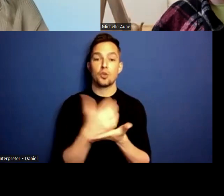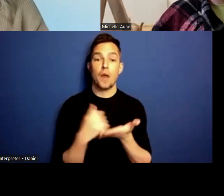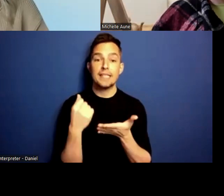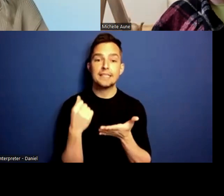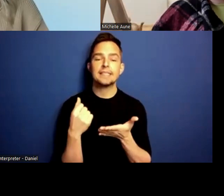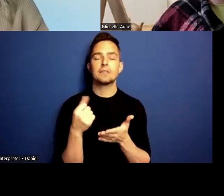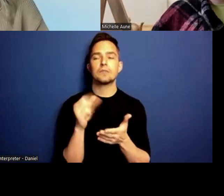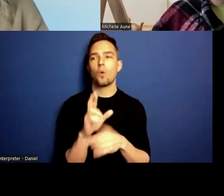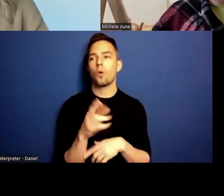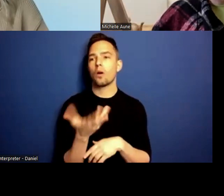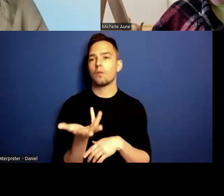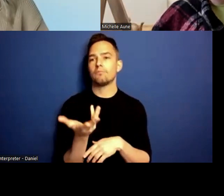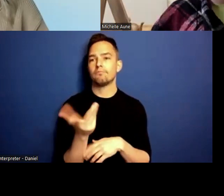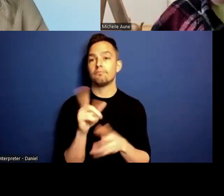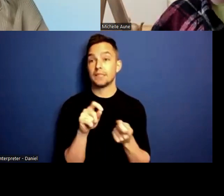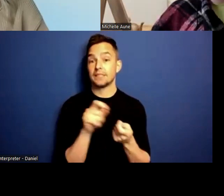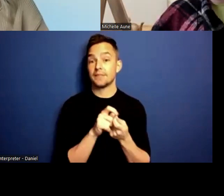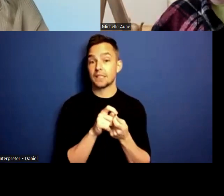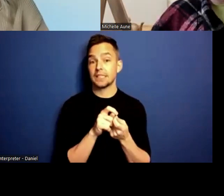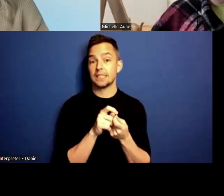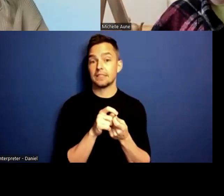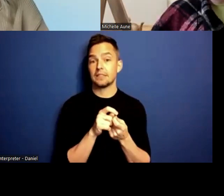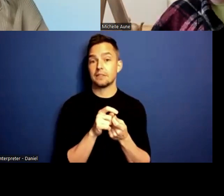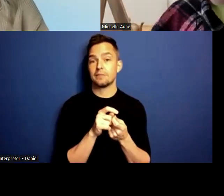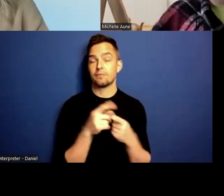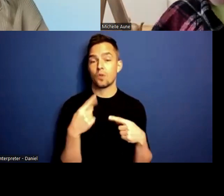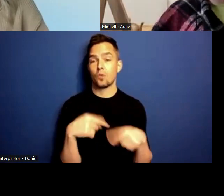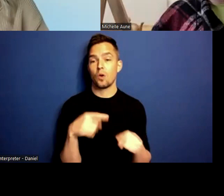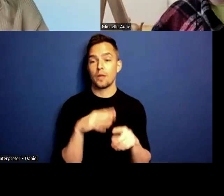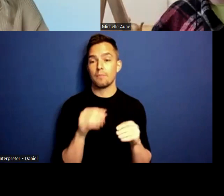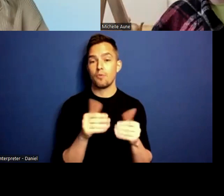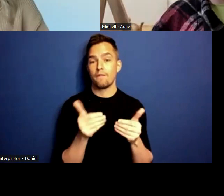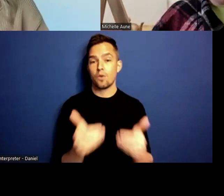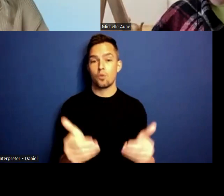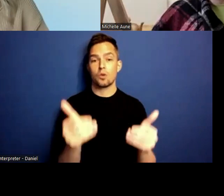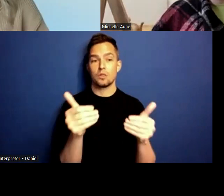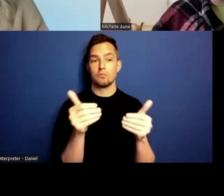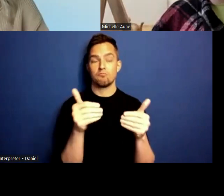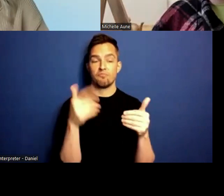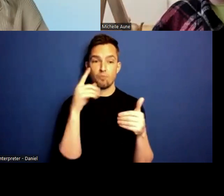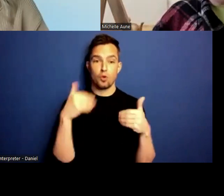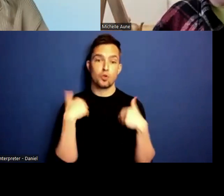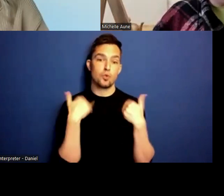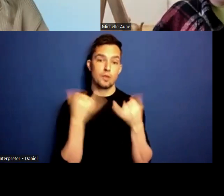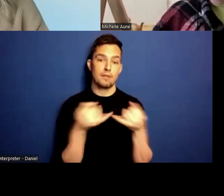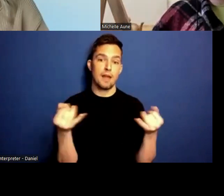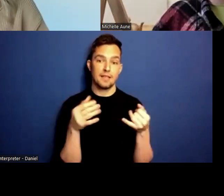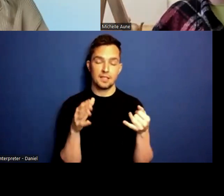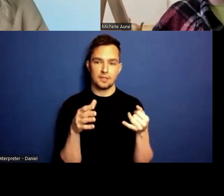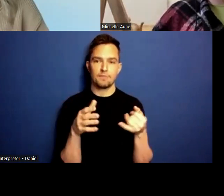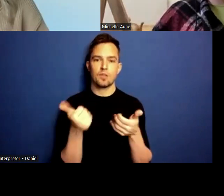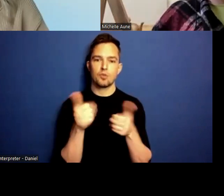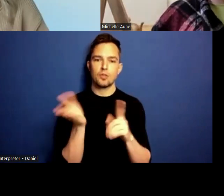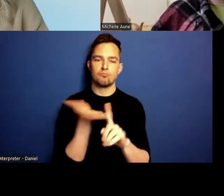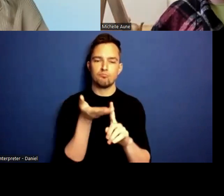or and especially as we move forward to do our youth line, it's getting the youth involved.